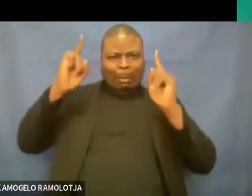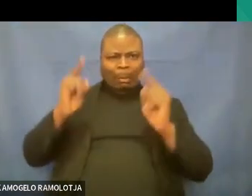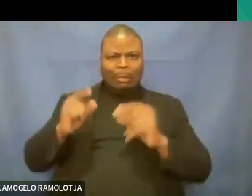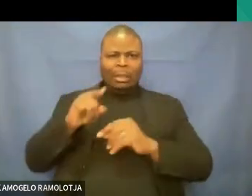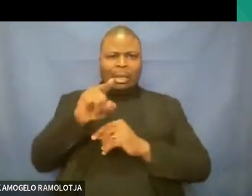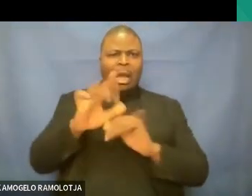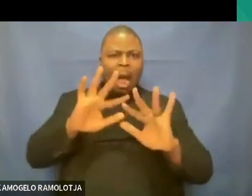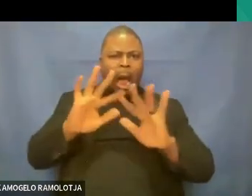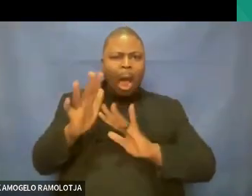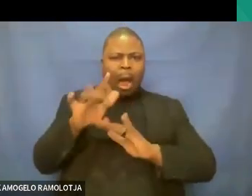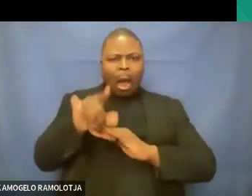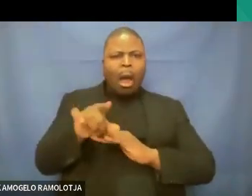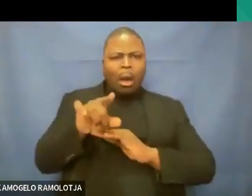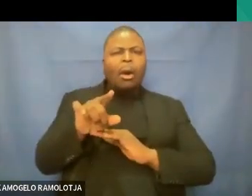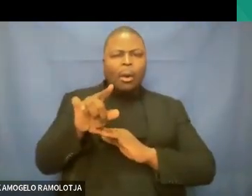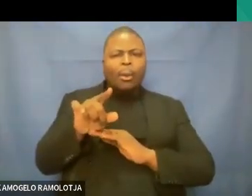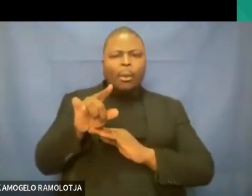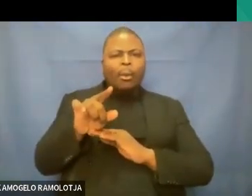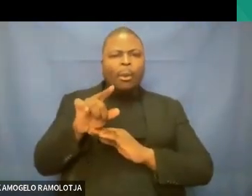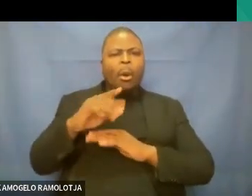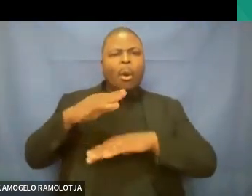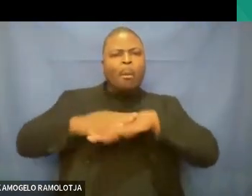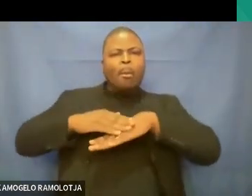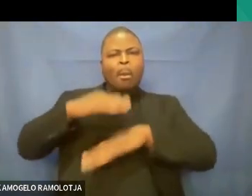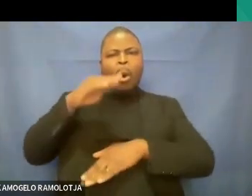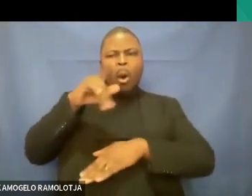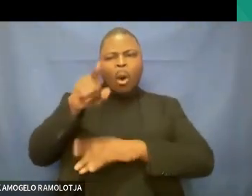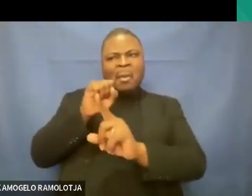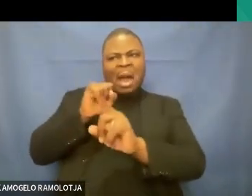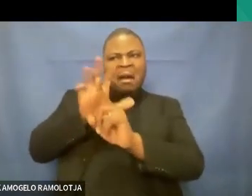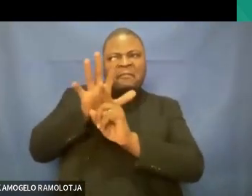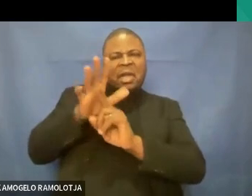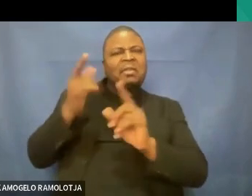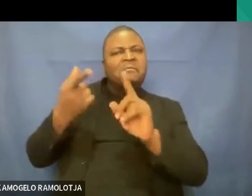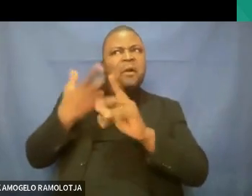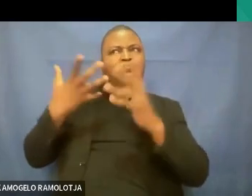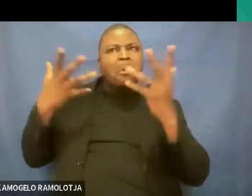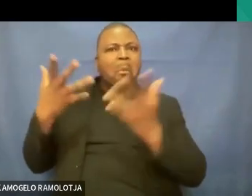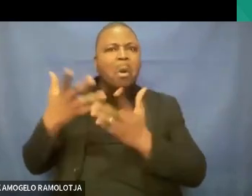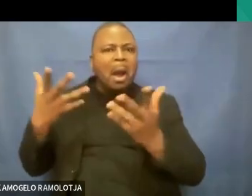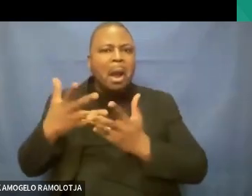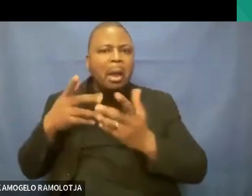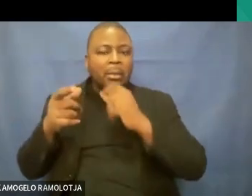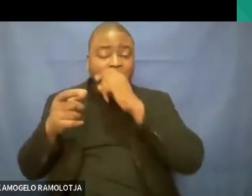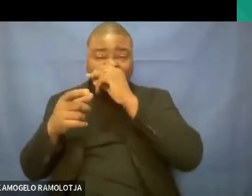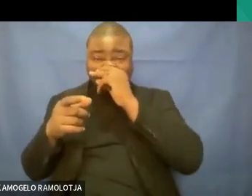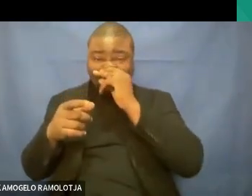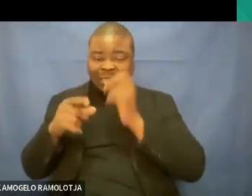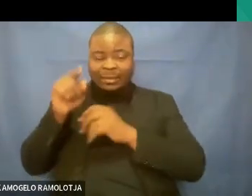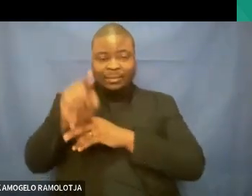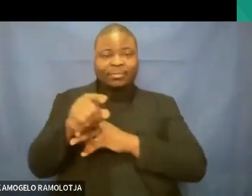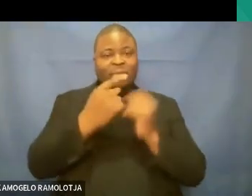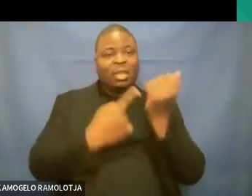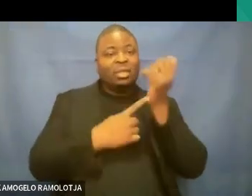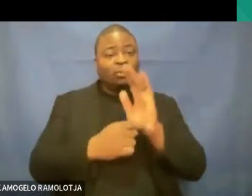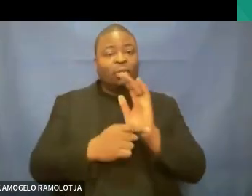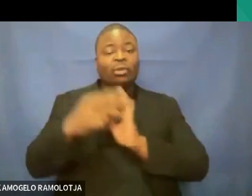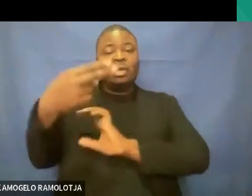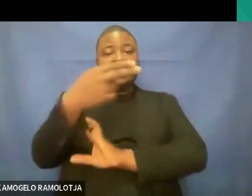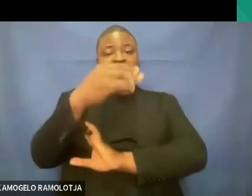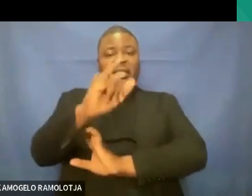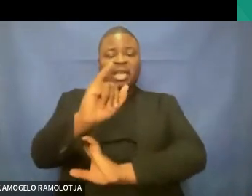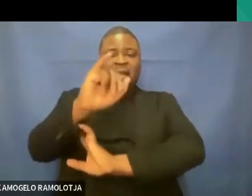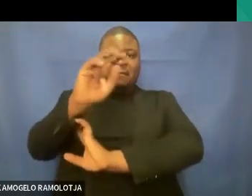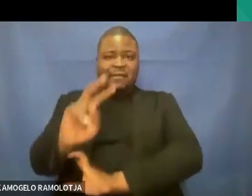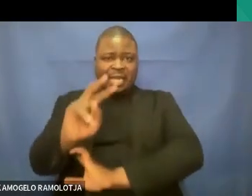priority health issues that this strategy has put in place. It shows that HIV/AIDS is